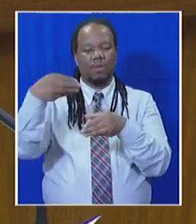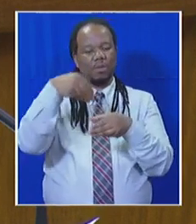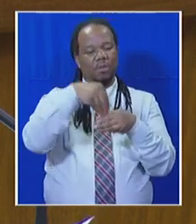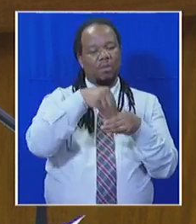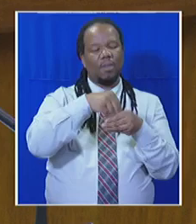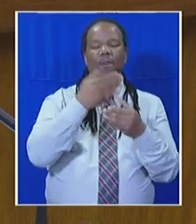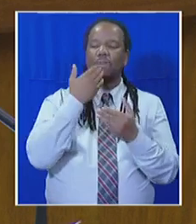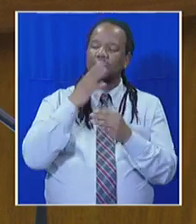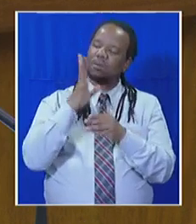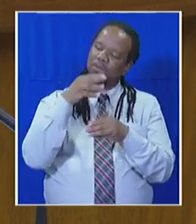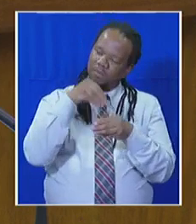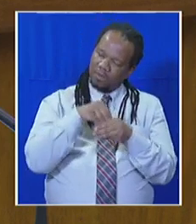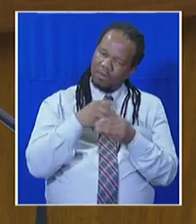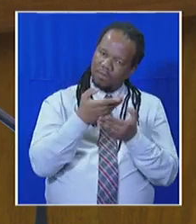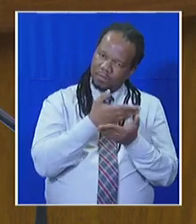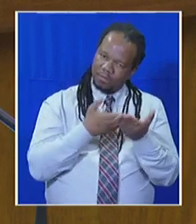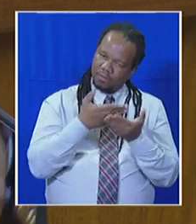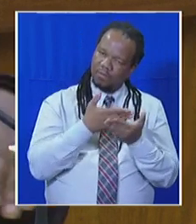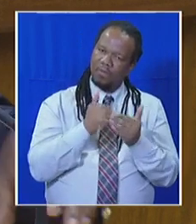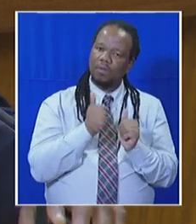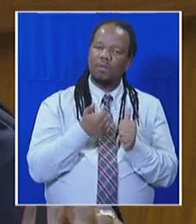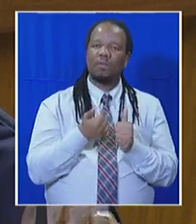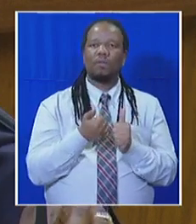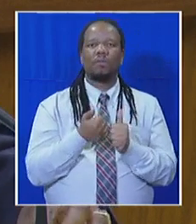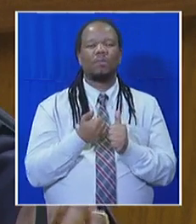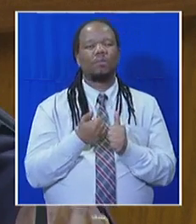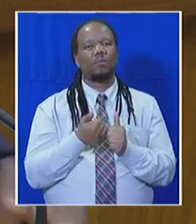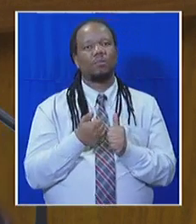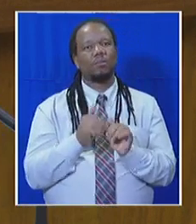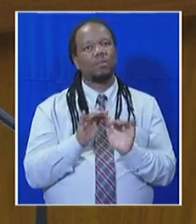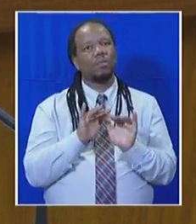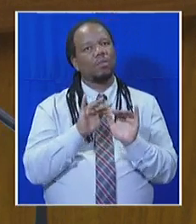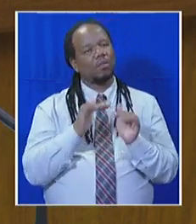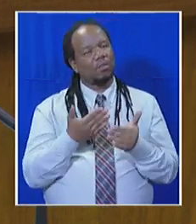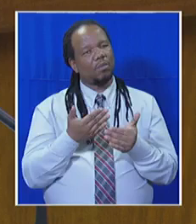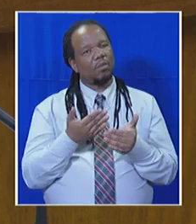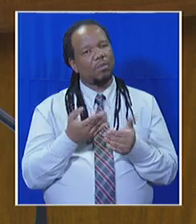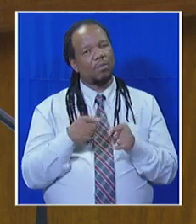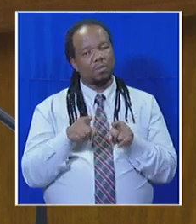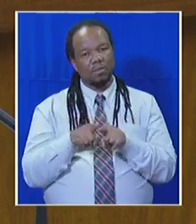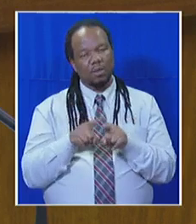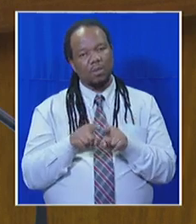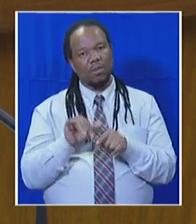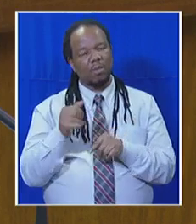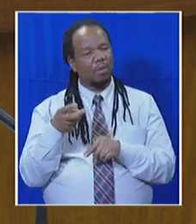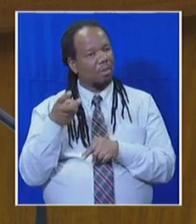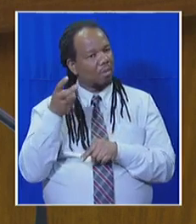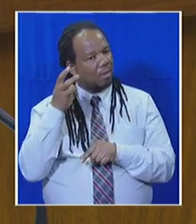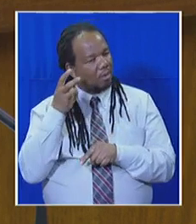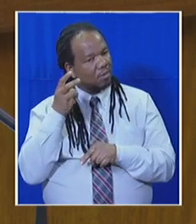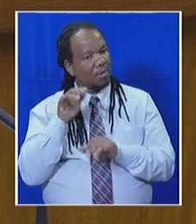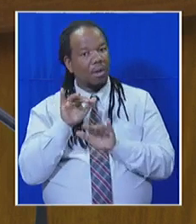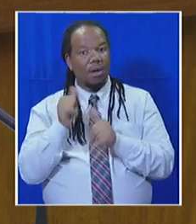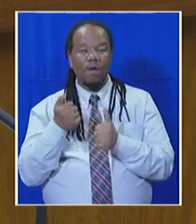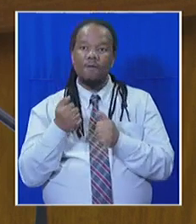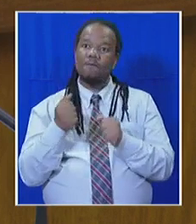board and participate in this important process. We have listened to their calls for changes to the fiscal framework,